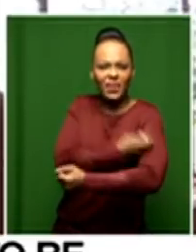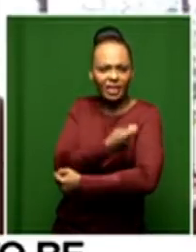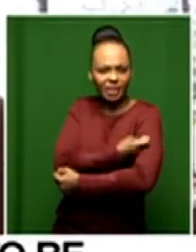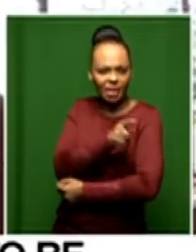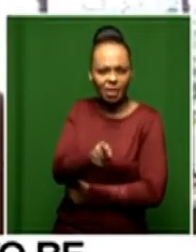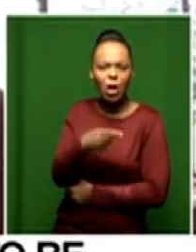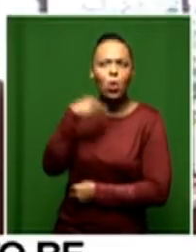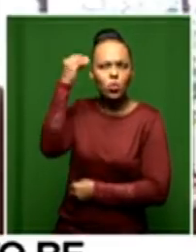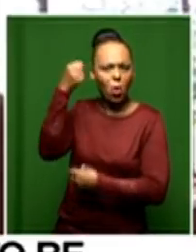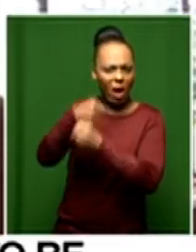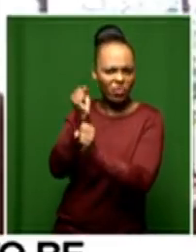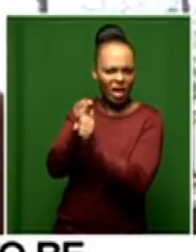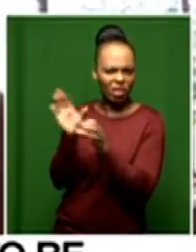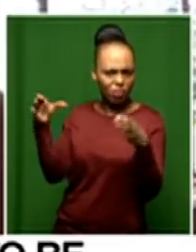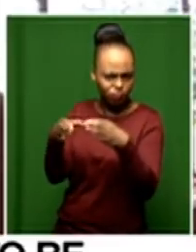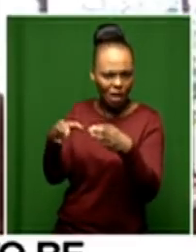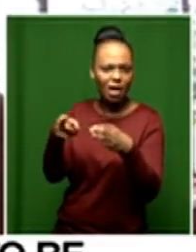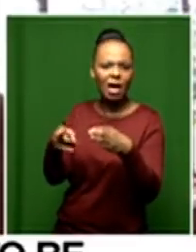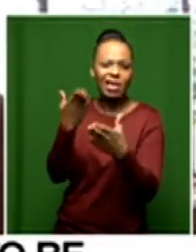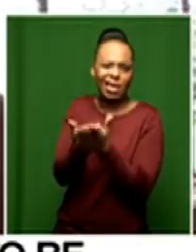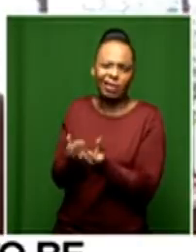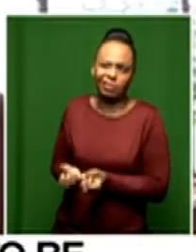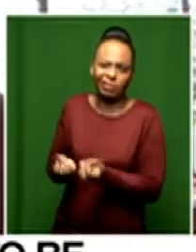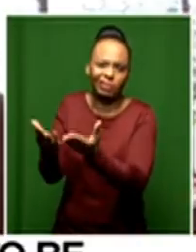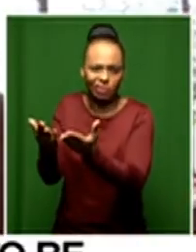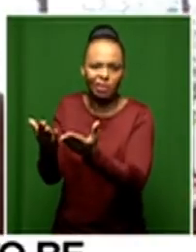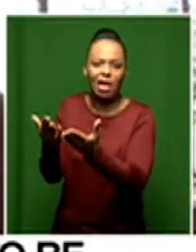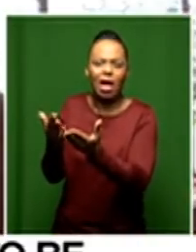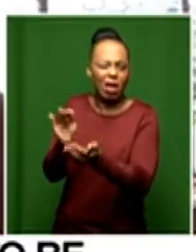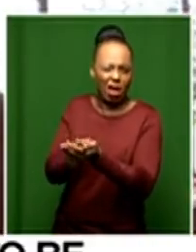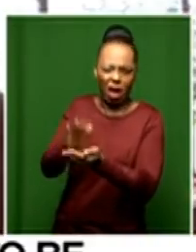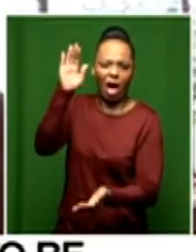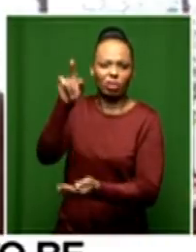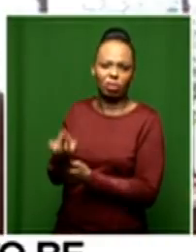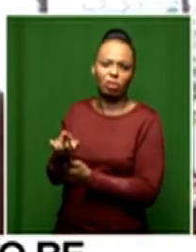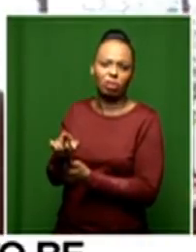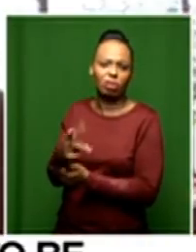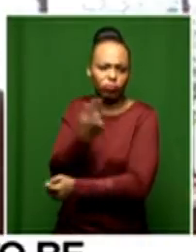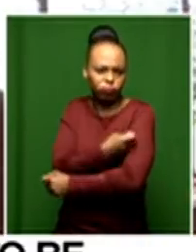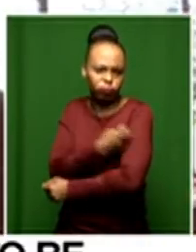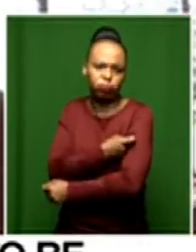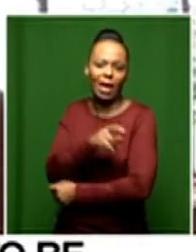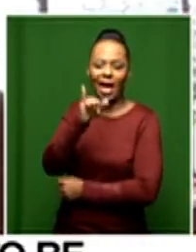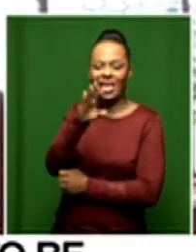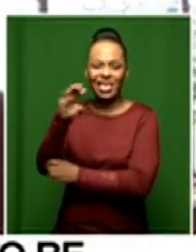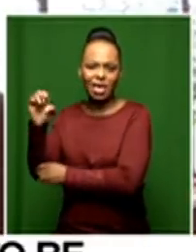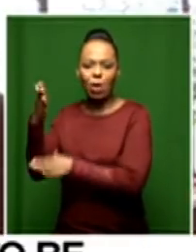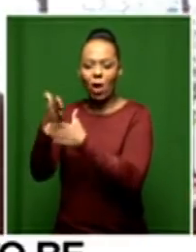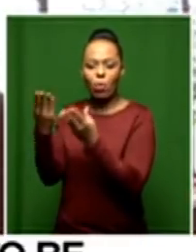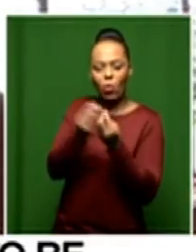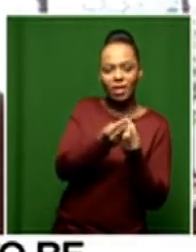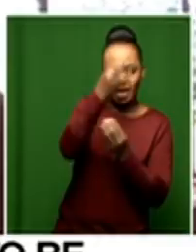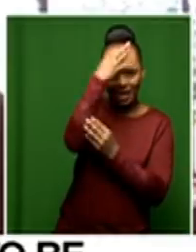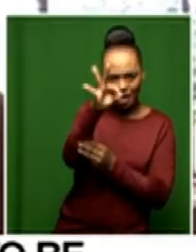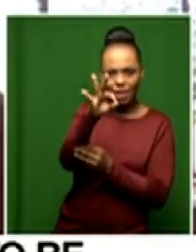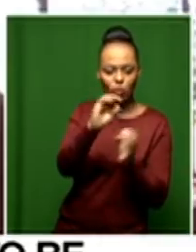know manufacturers would rather be supplying on large quantities, i.e. working with government organizations so they can